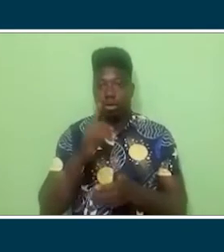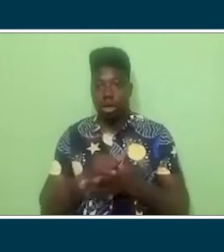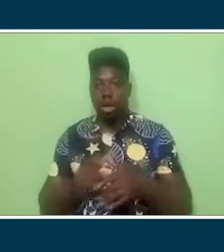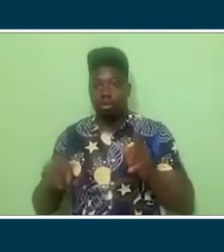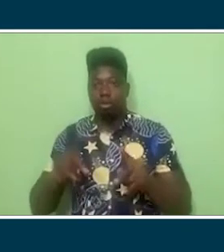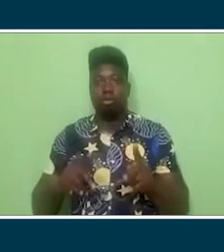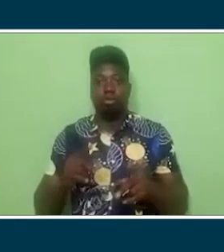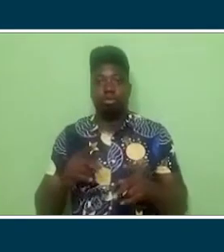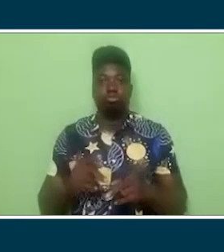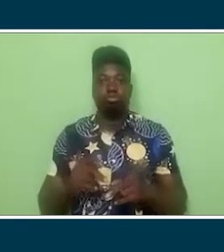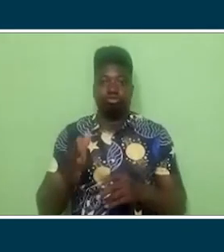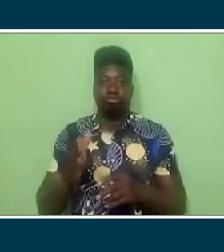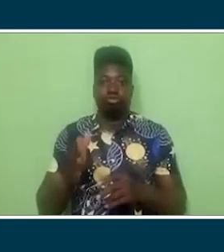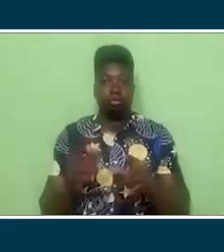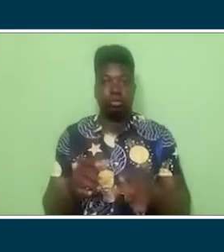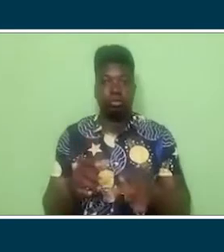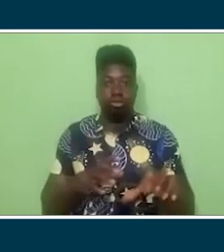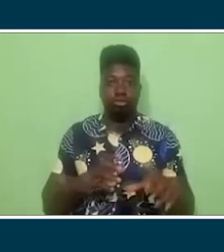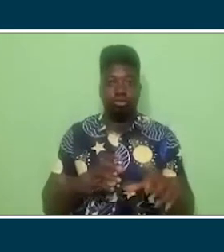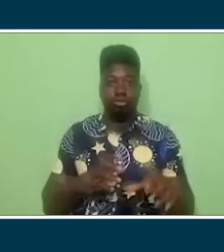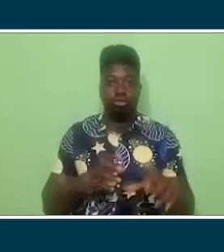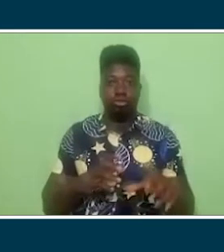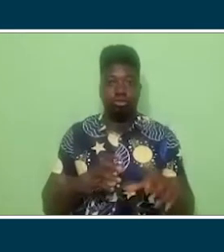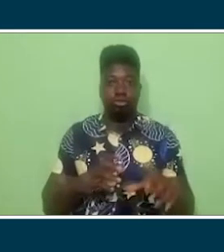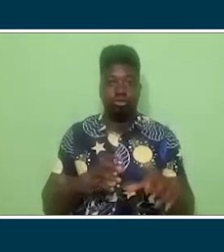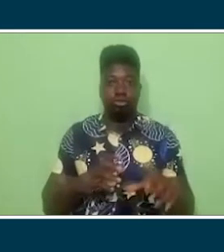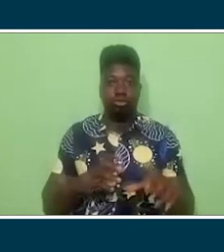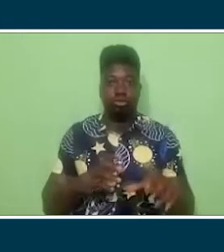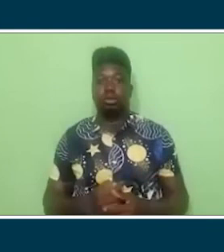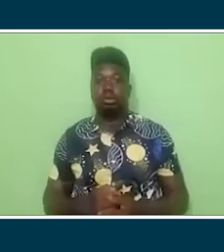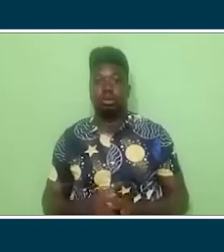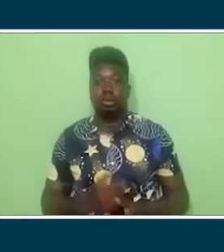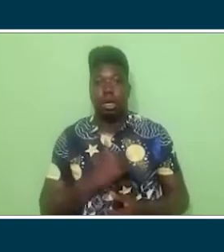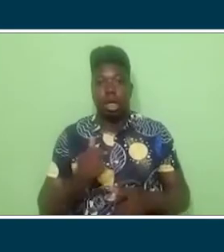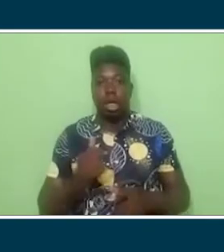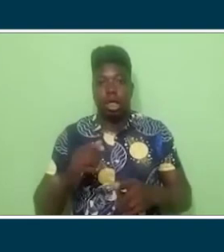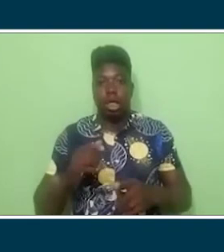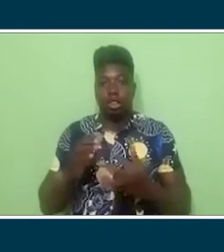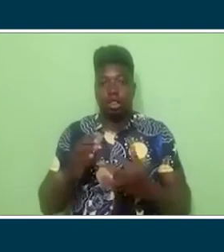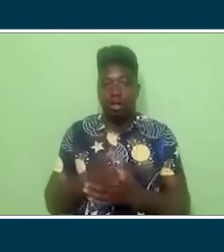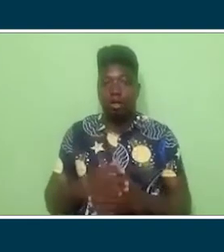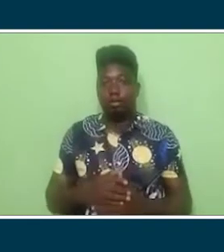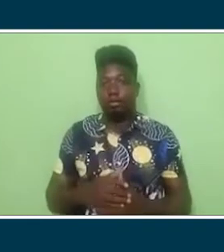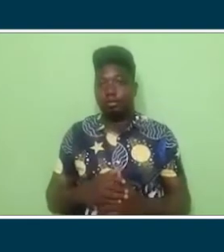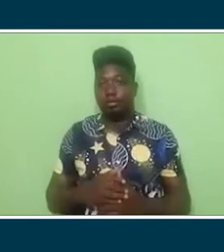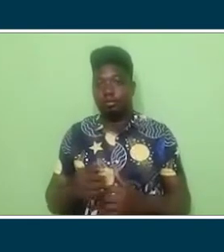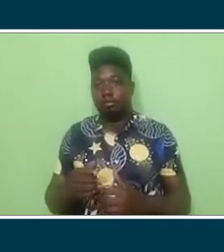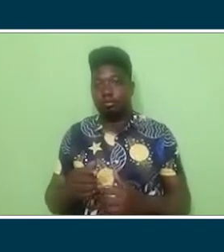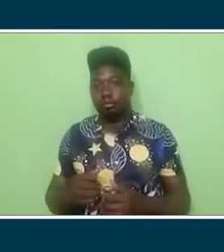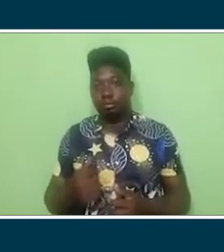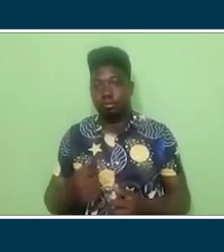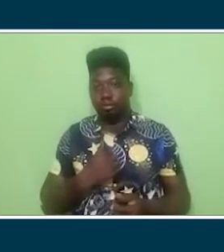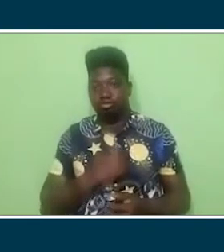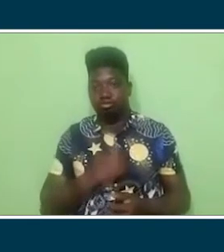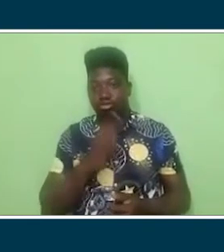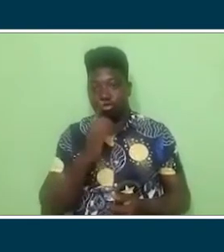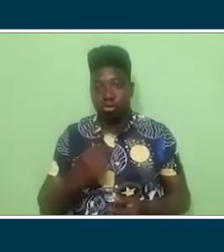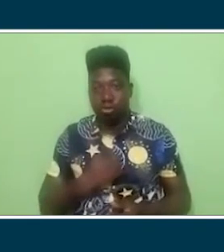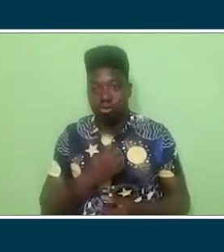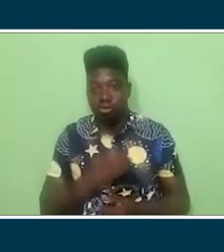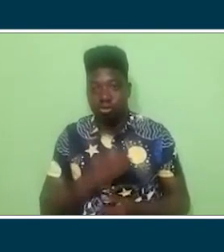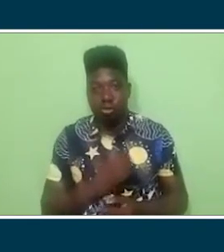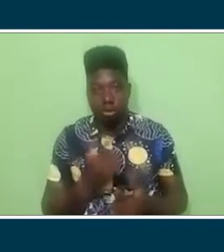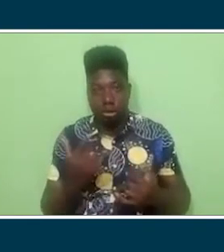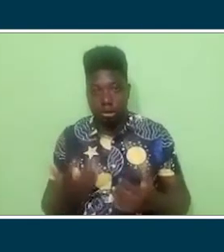the right thing? It's the difference between that stance and saying, we're not sure we are doing the right thing. Come help